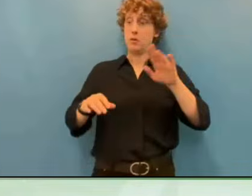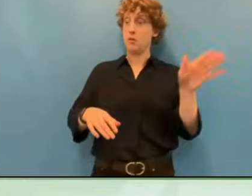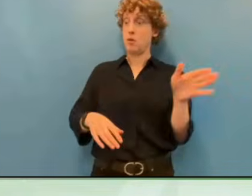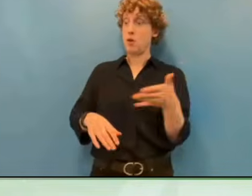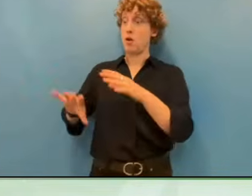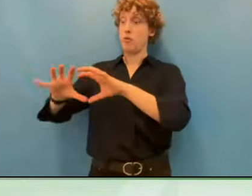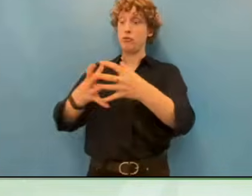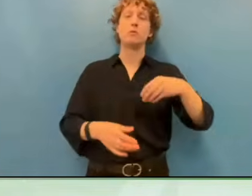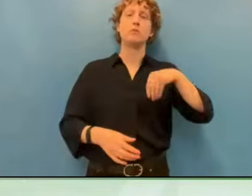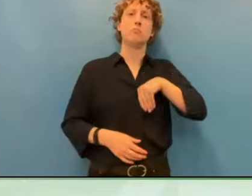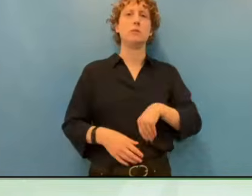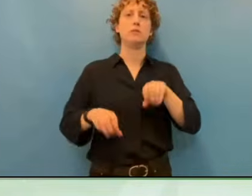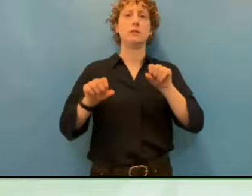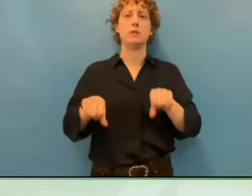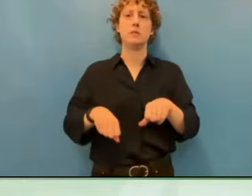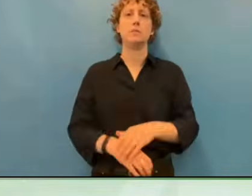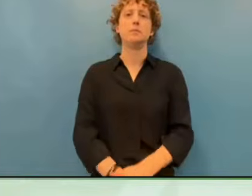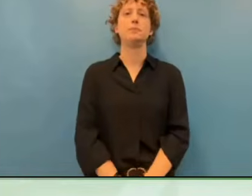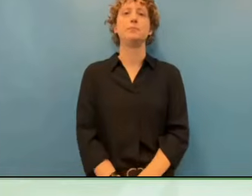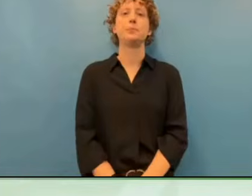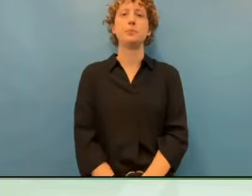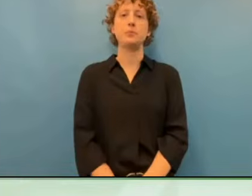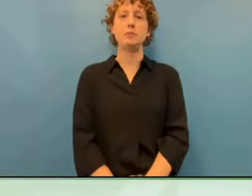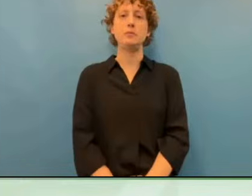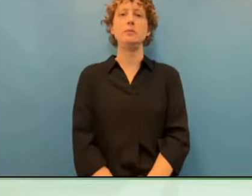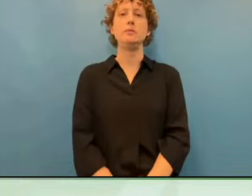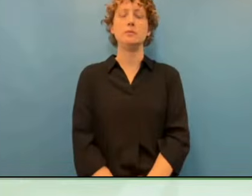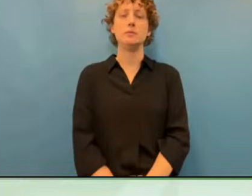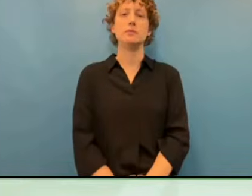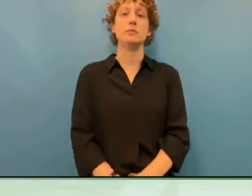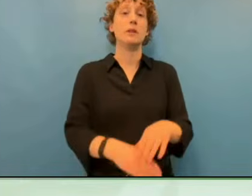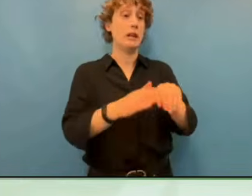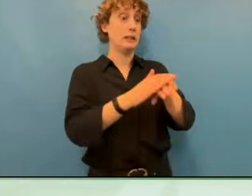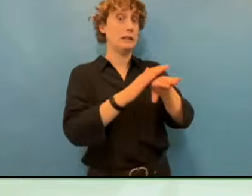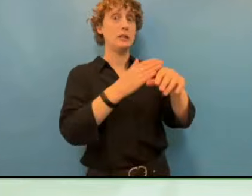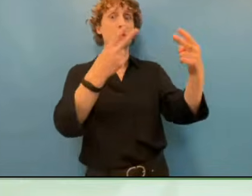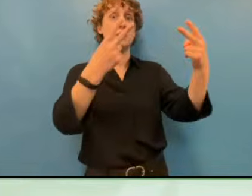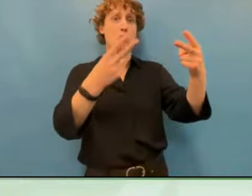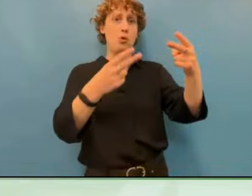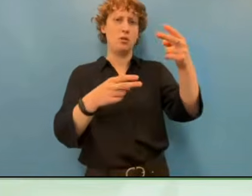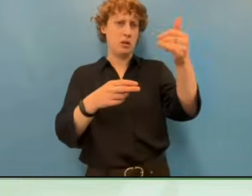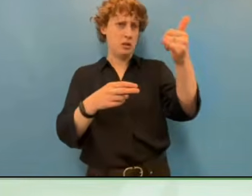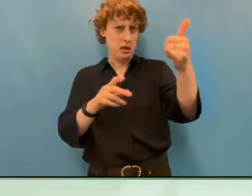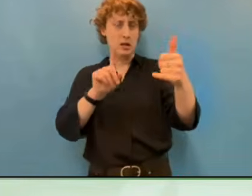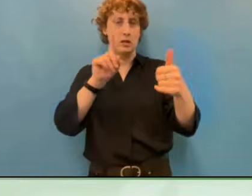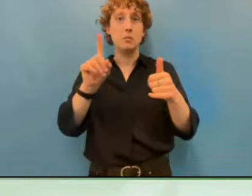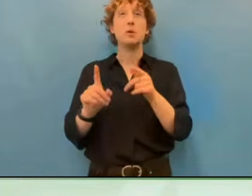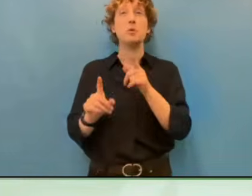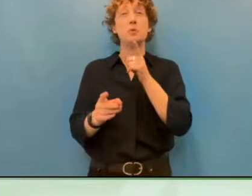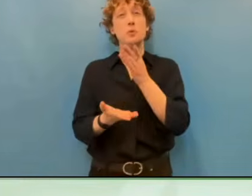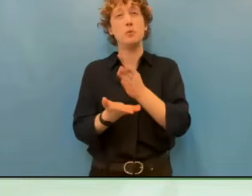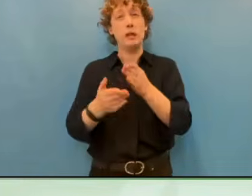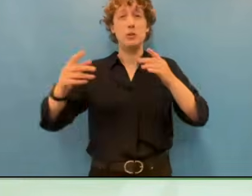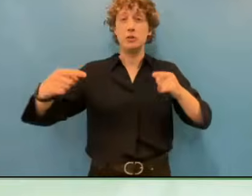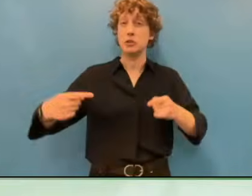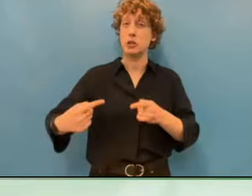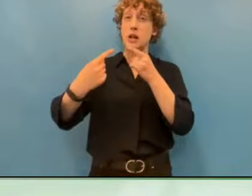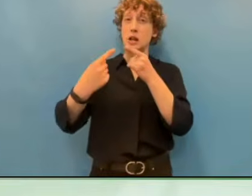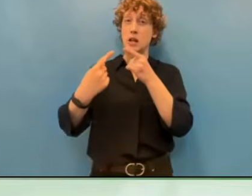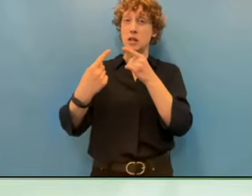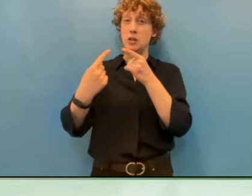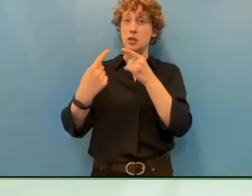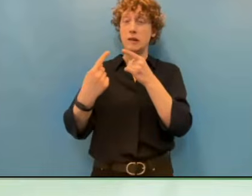accessibility is very important, but that's kind of homework. The real challenge is the to bring it to the field,